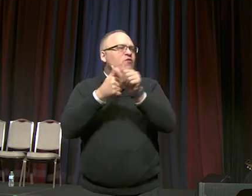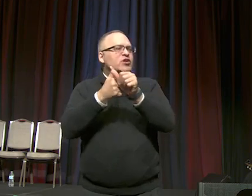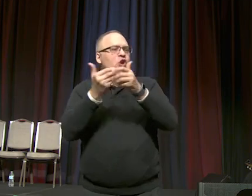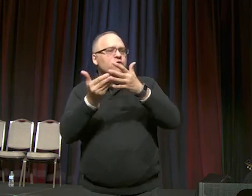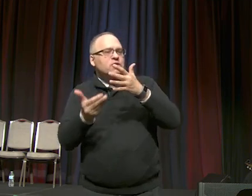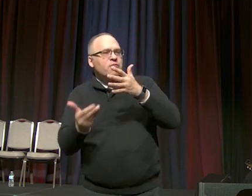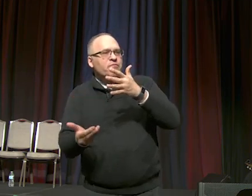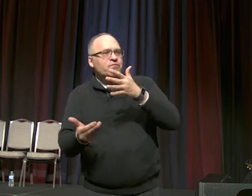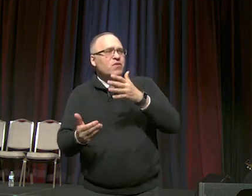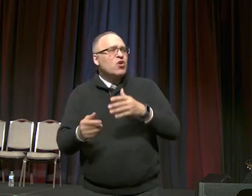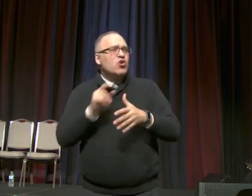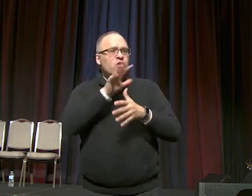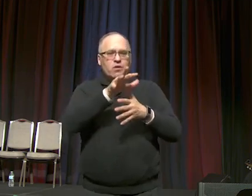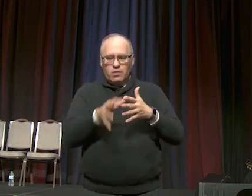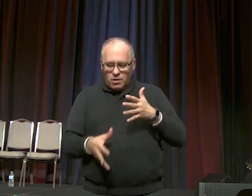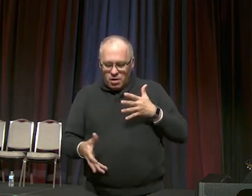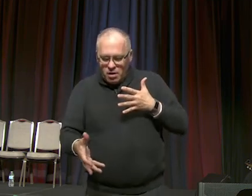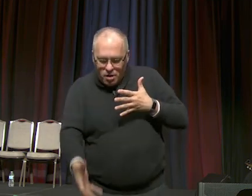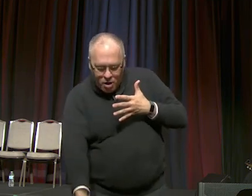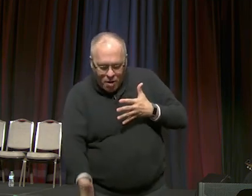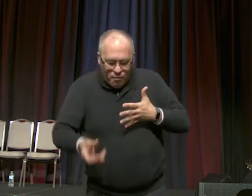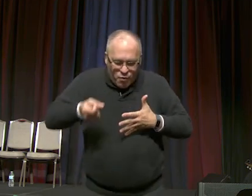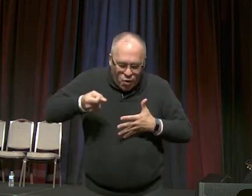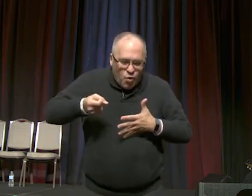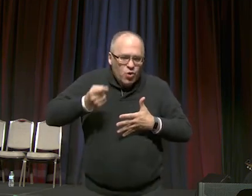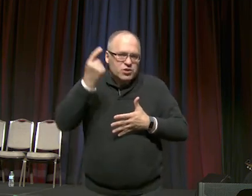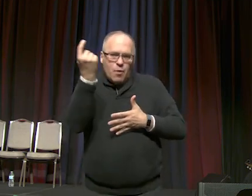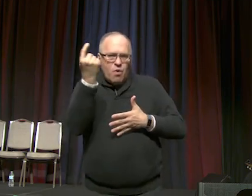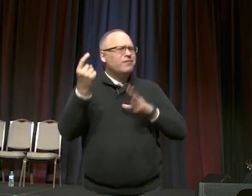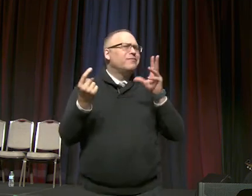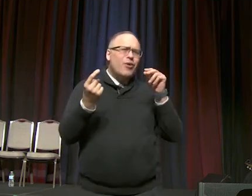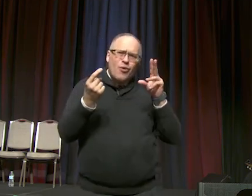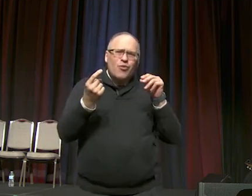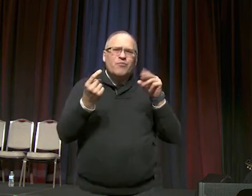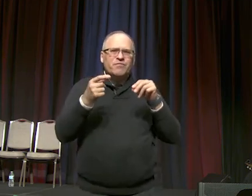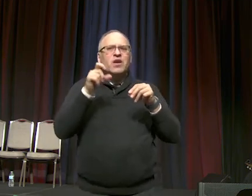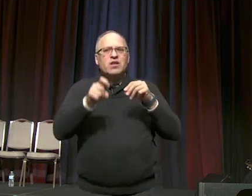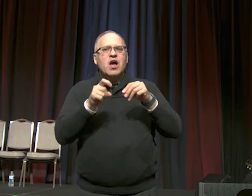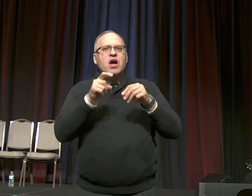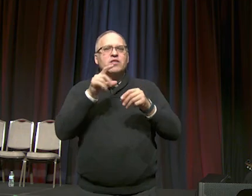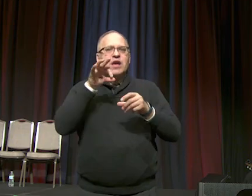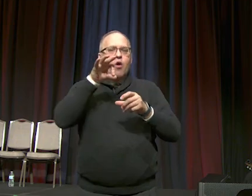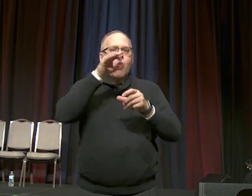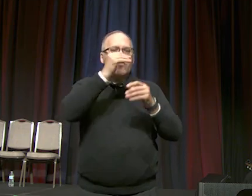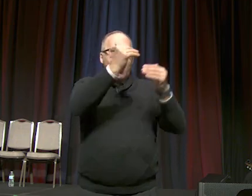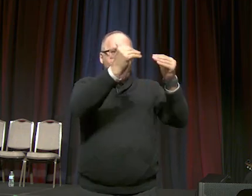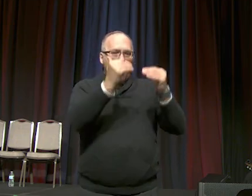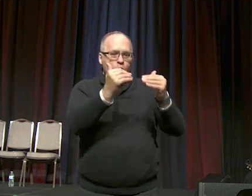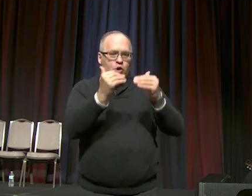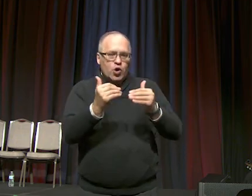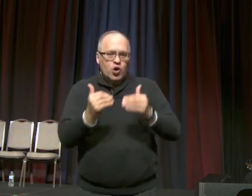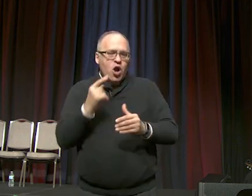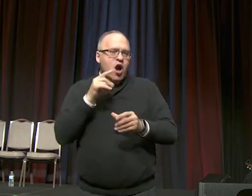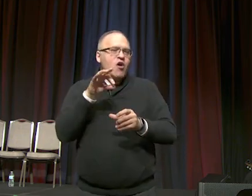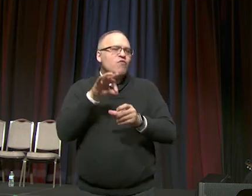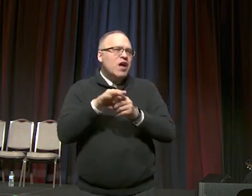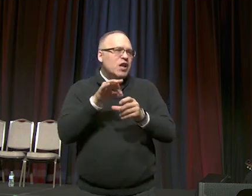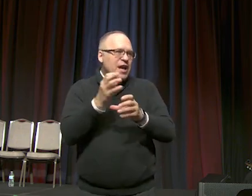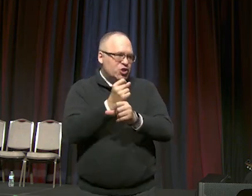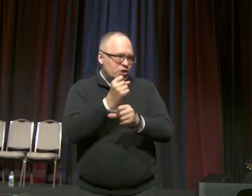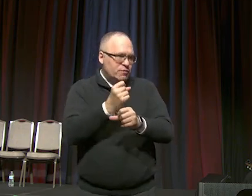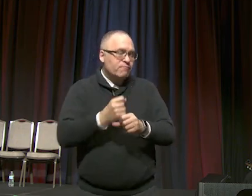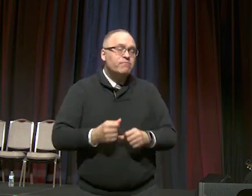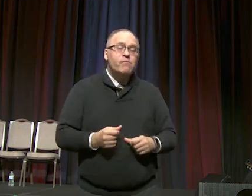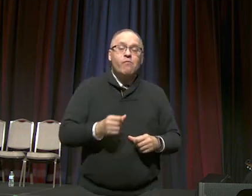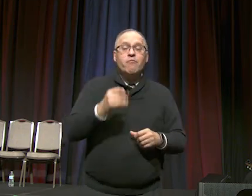You don't just reach into that pool and pick somebody. They have to come in the order of election. And so if we are able to hear